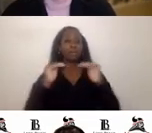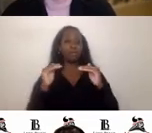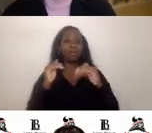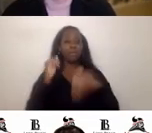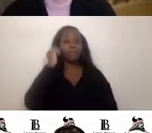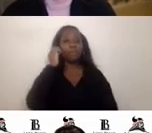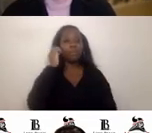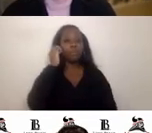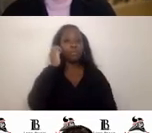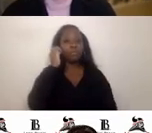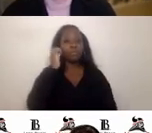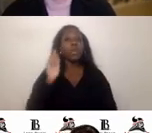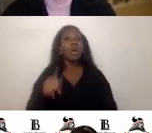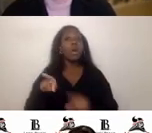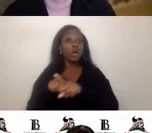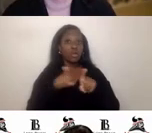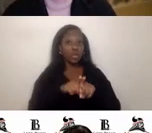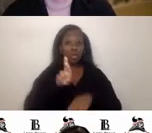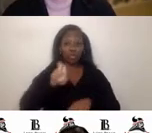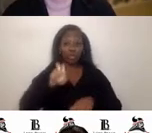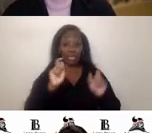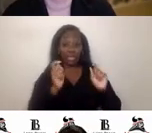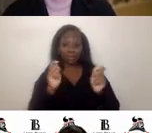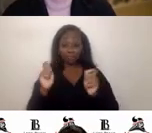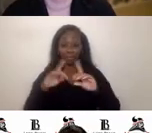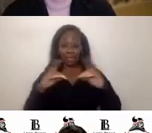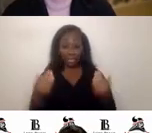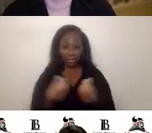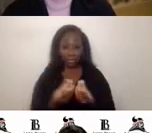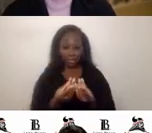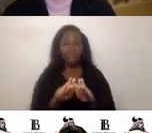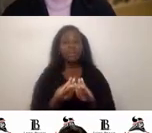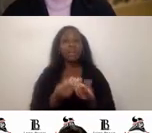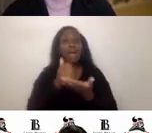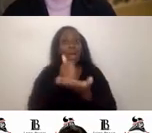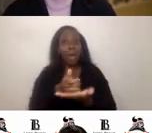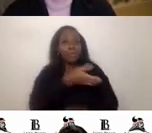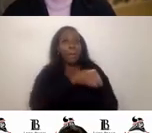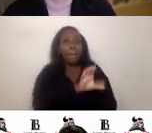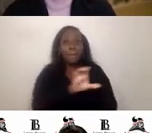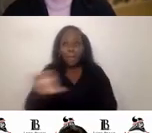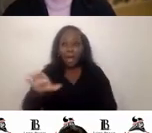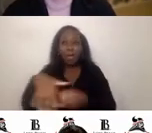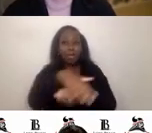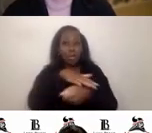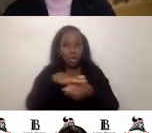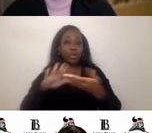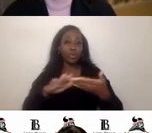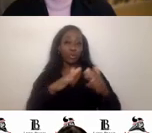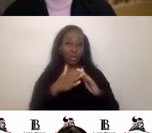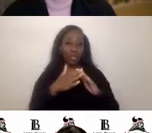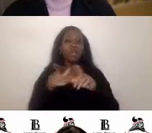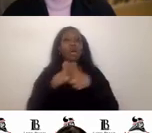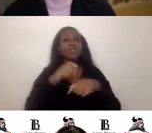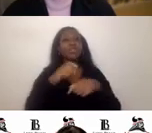equal population, redistricting also serves to empower local communities and preserve voting rights. So we'll go to the next slide, please.